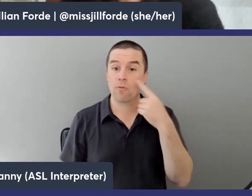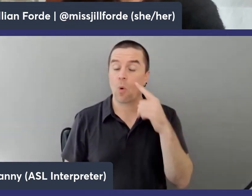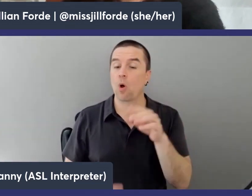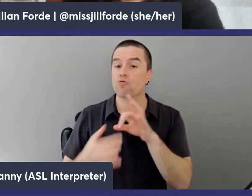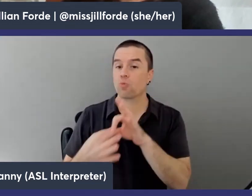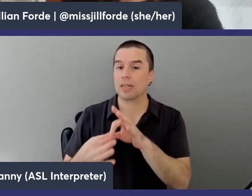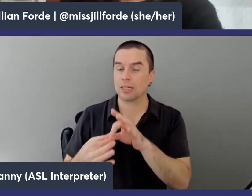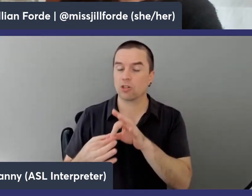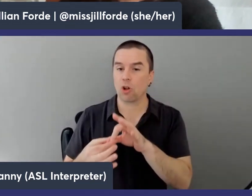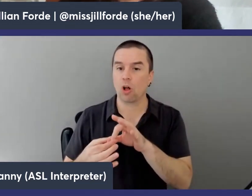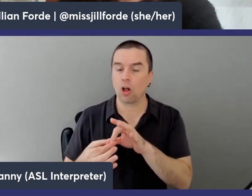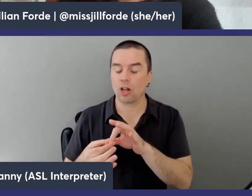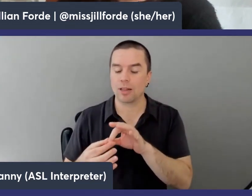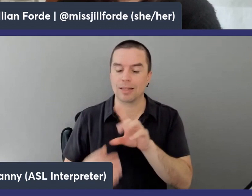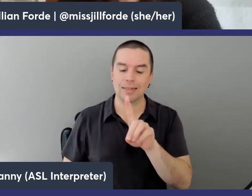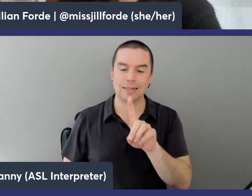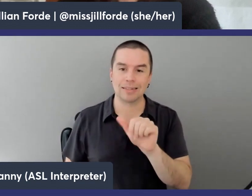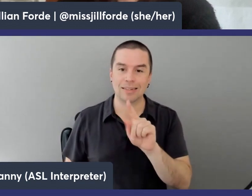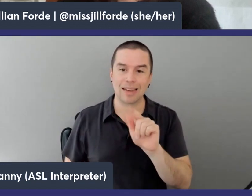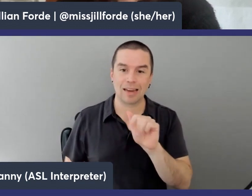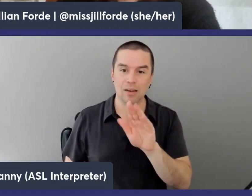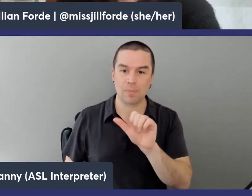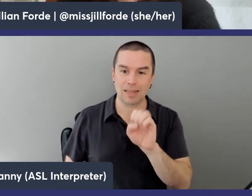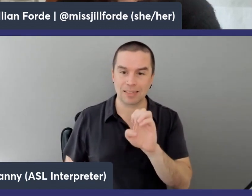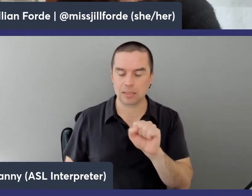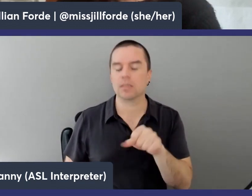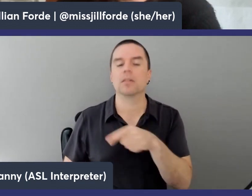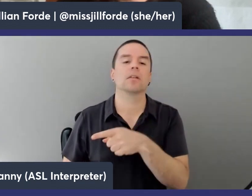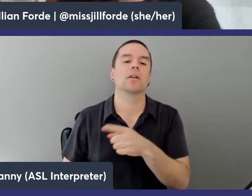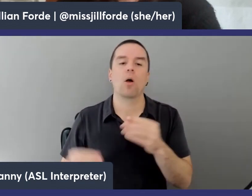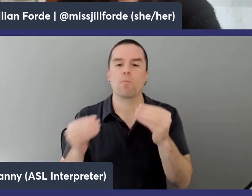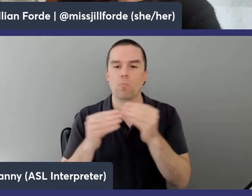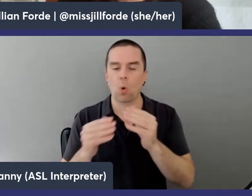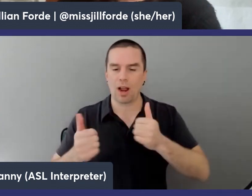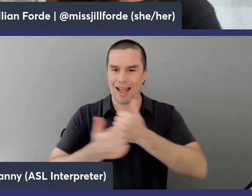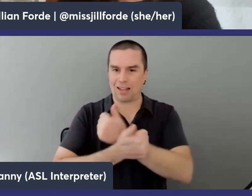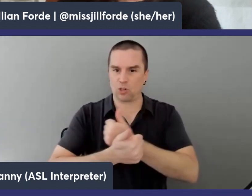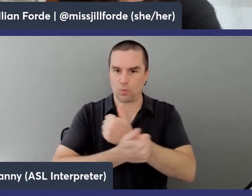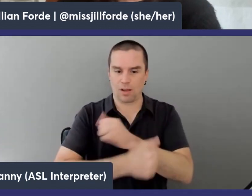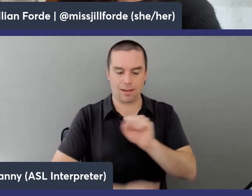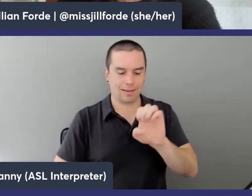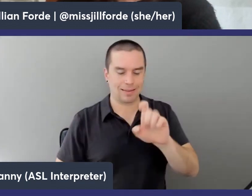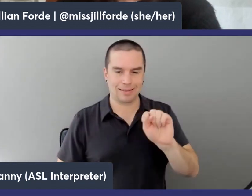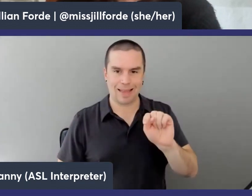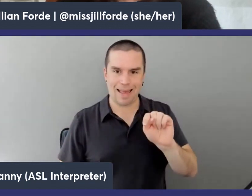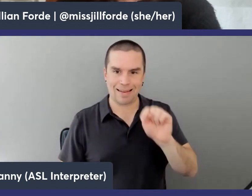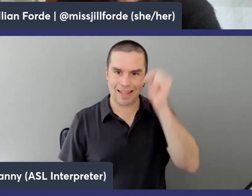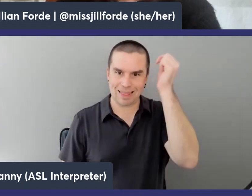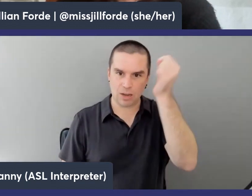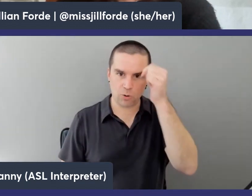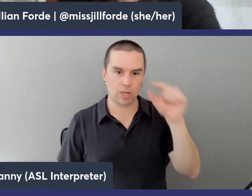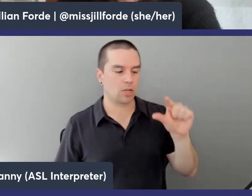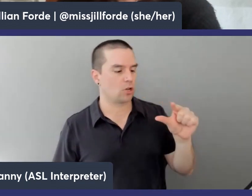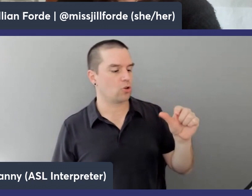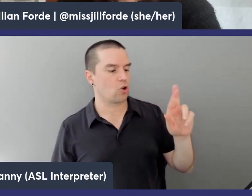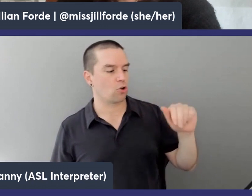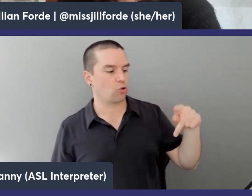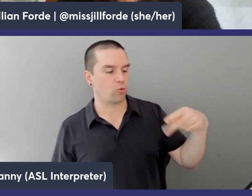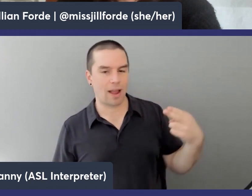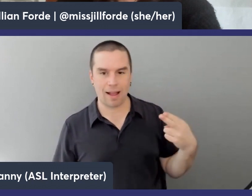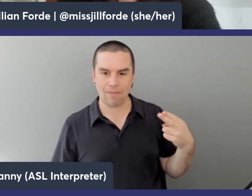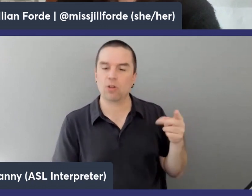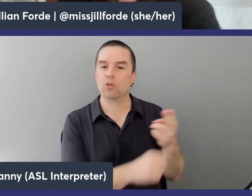relational databases are based on relational algebra and set theory. That's really the math that backs those up. Graph databases are based on graph